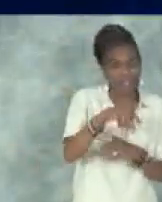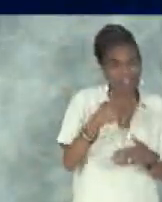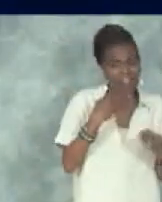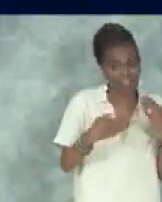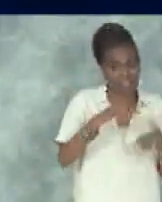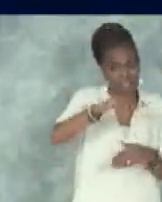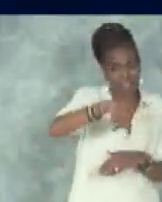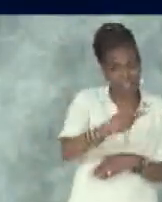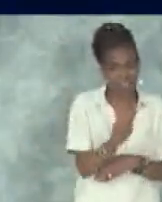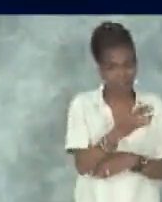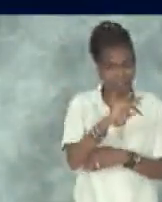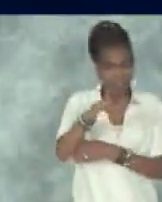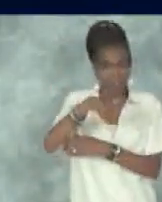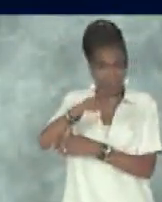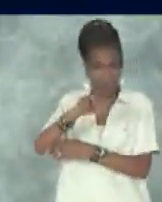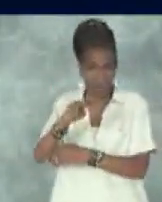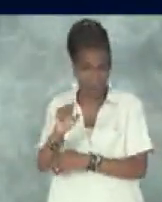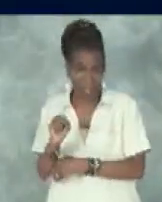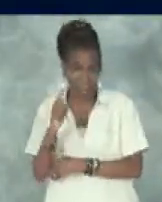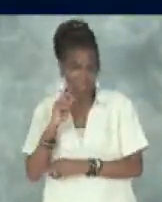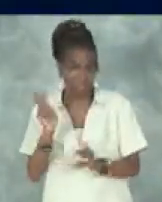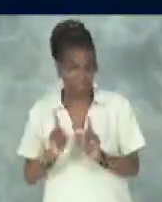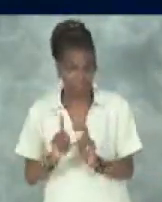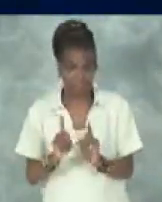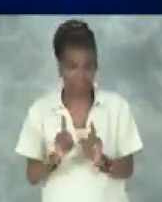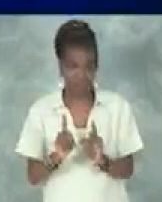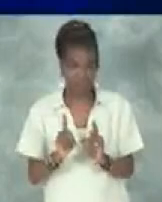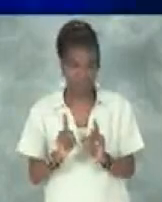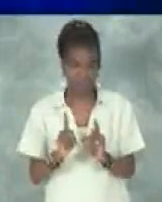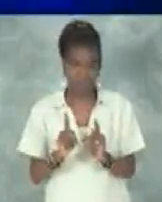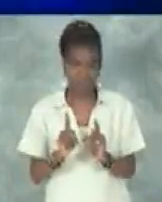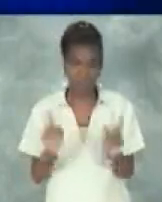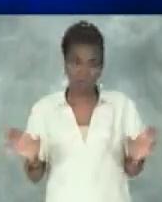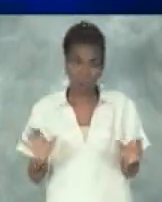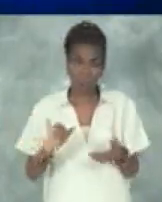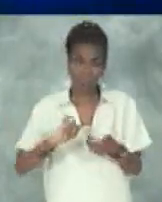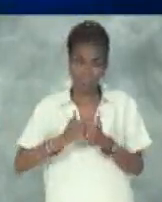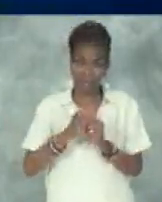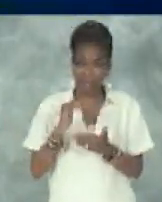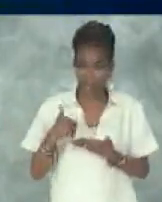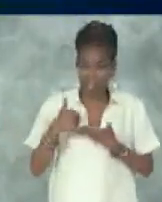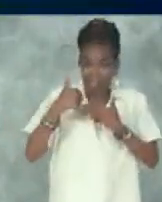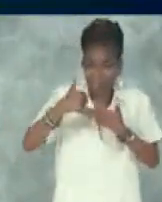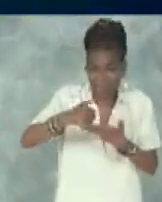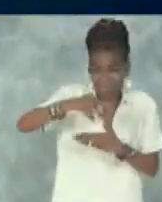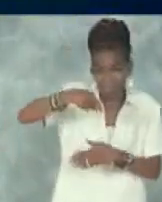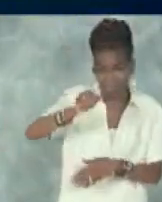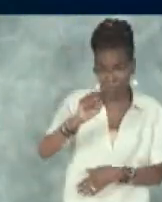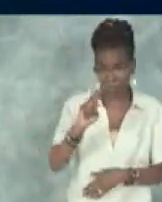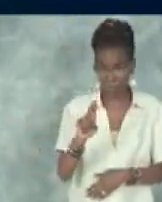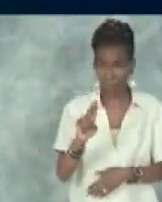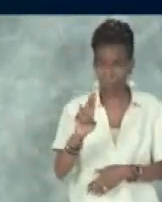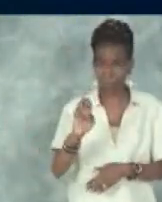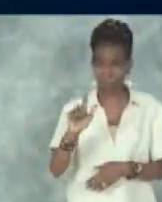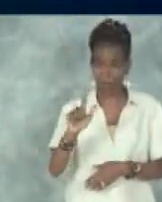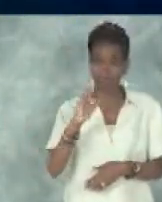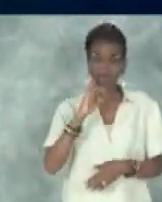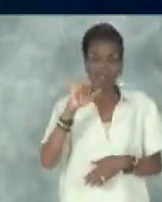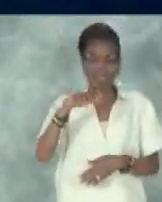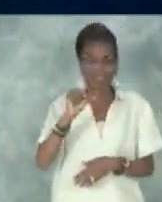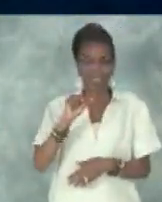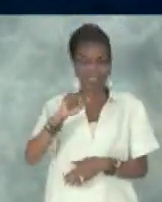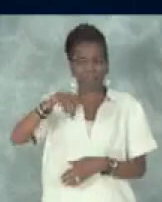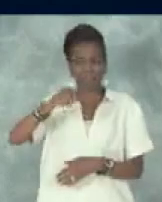but he reminds them to stay faithful and not even to let the fact that he's in jail deter